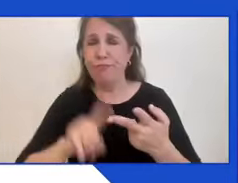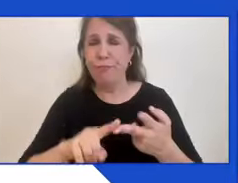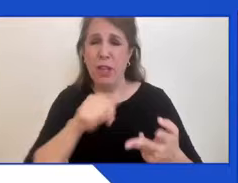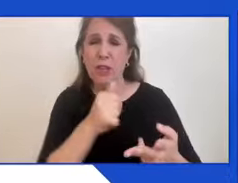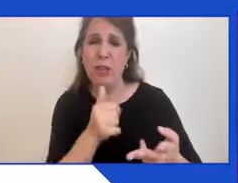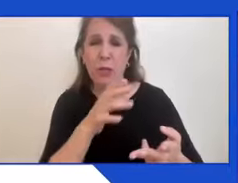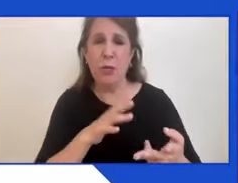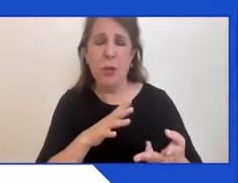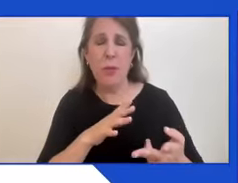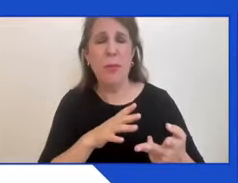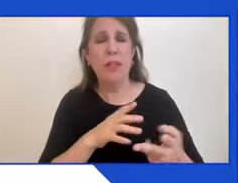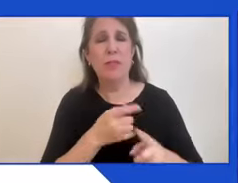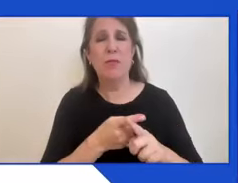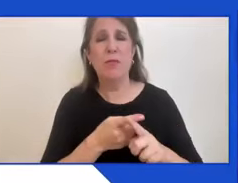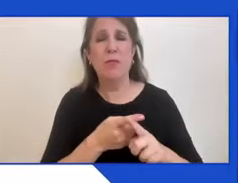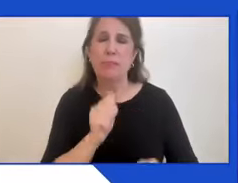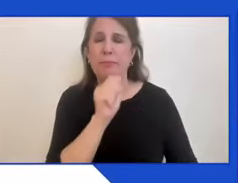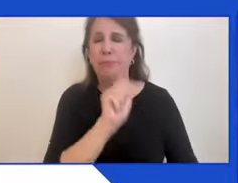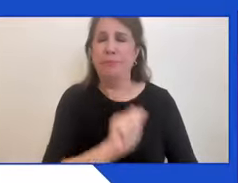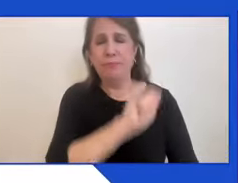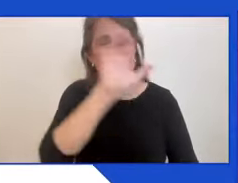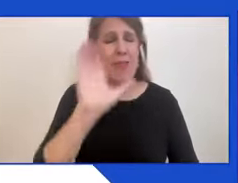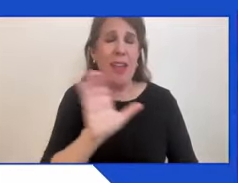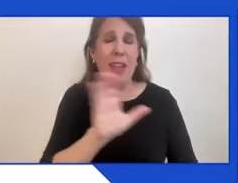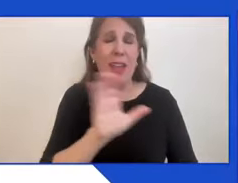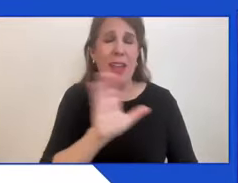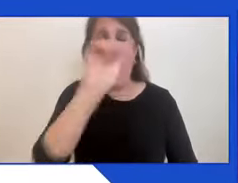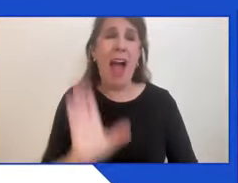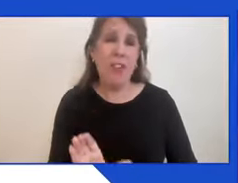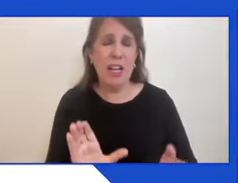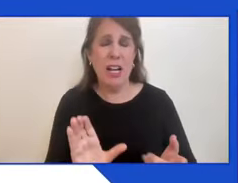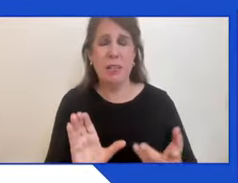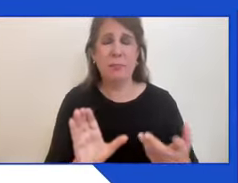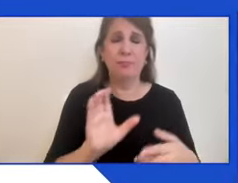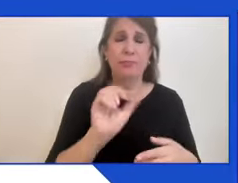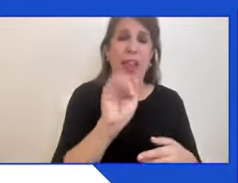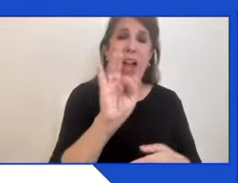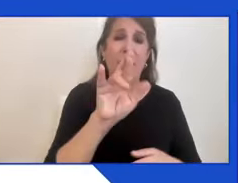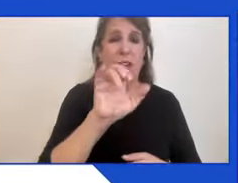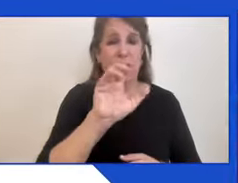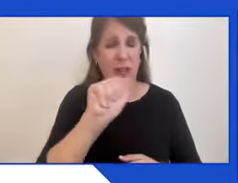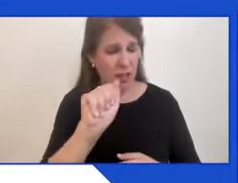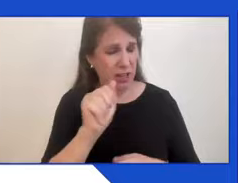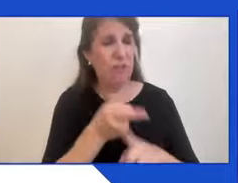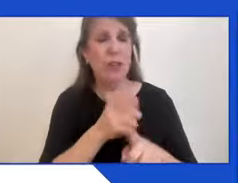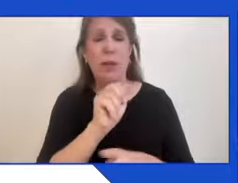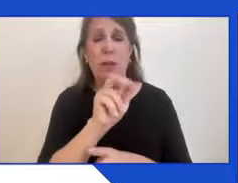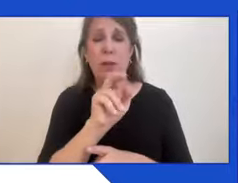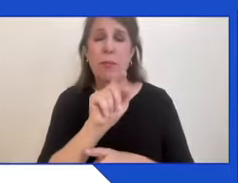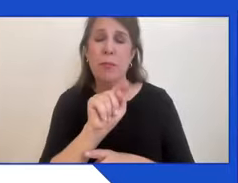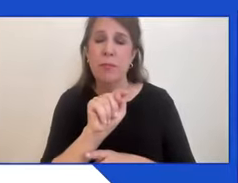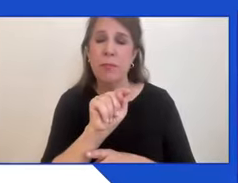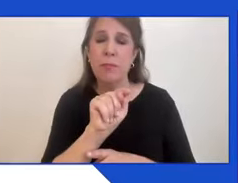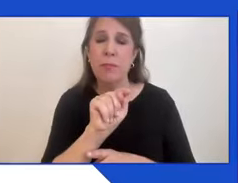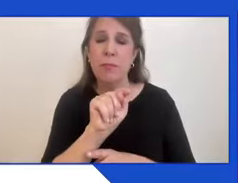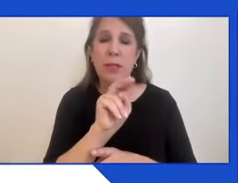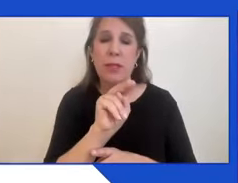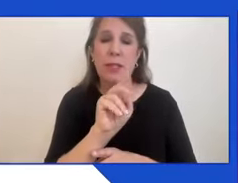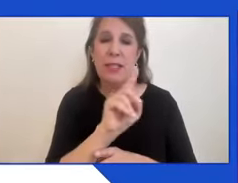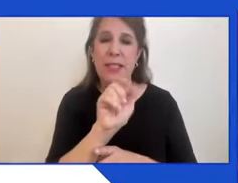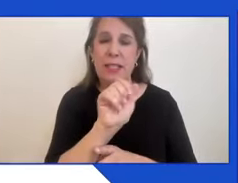African graduate student studying agribusiness, would like for me to ask you